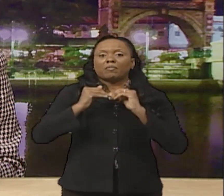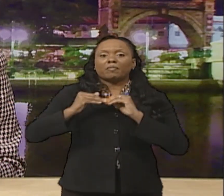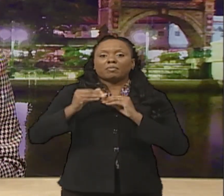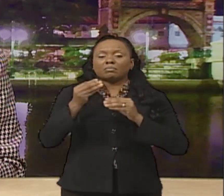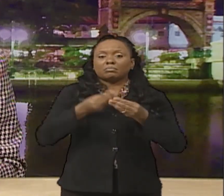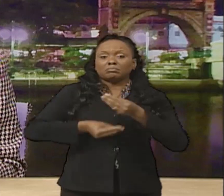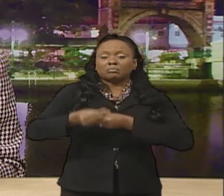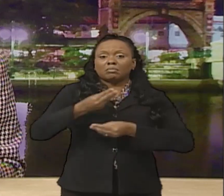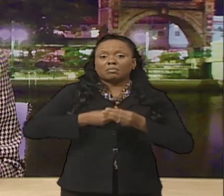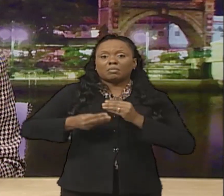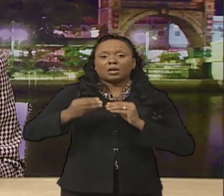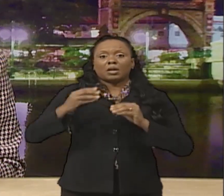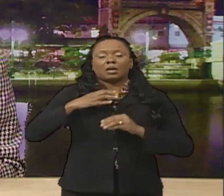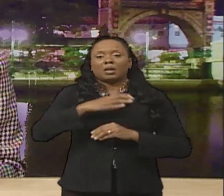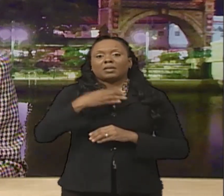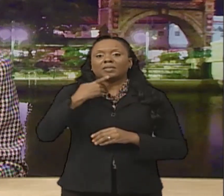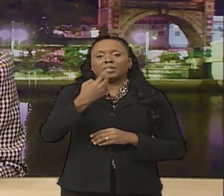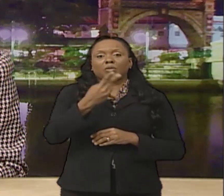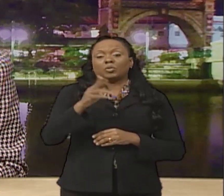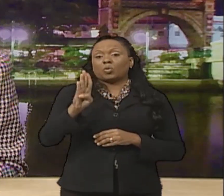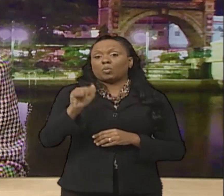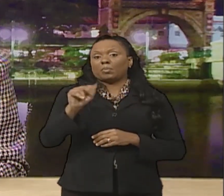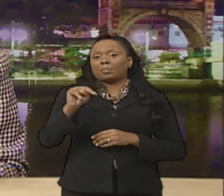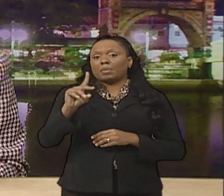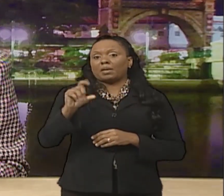may have breached the Consumer Protection Act.